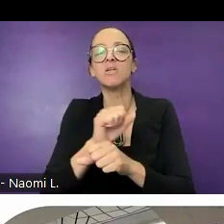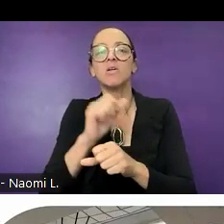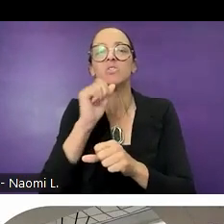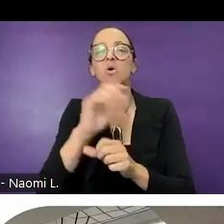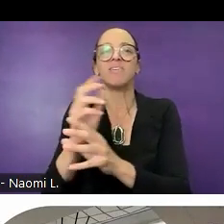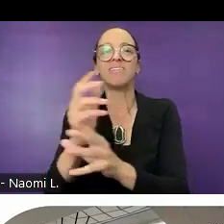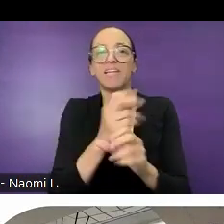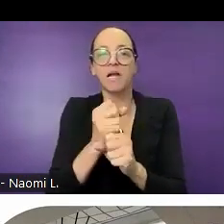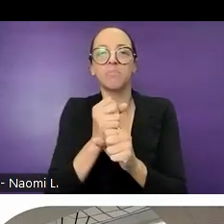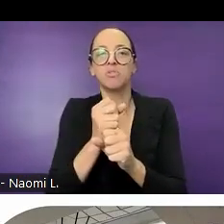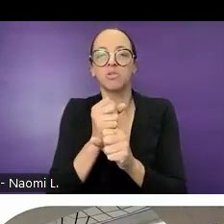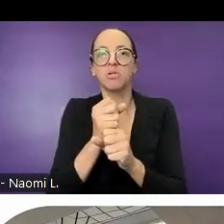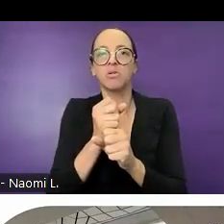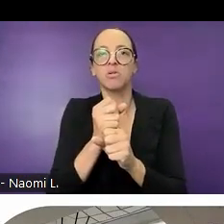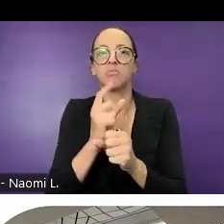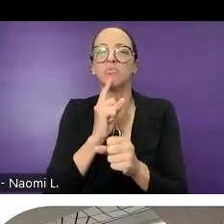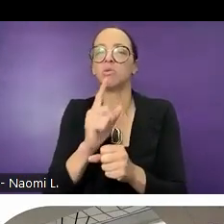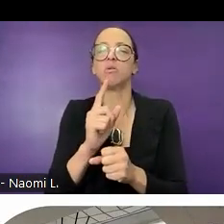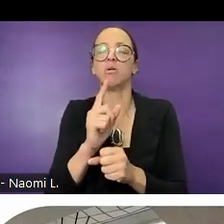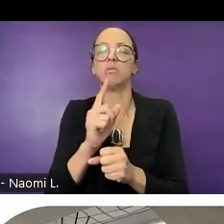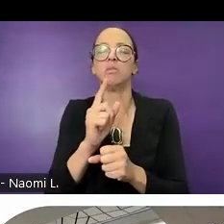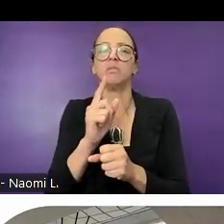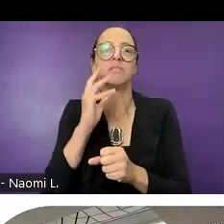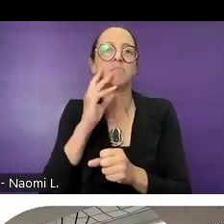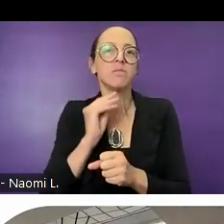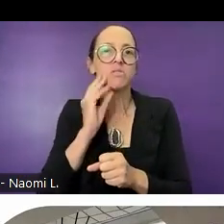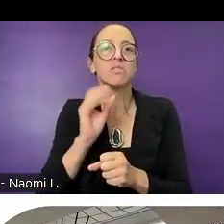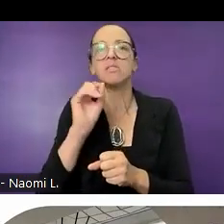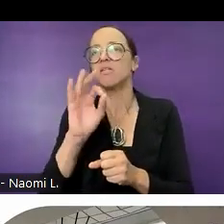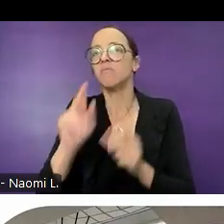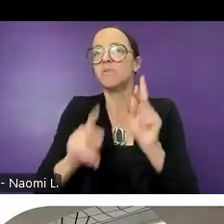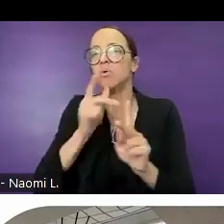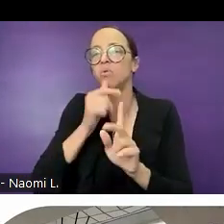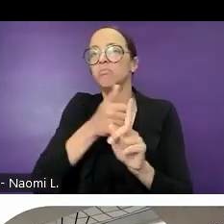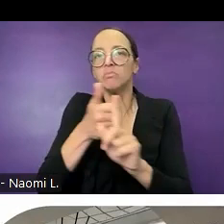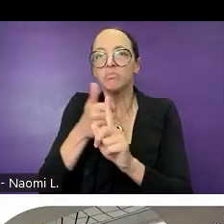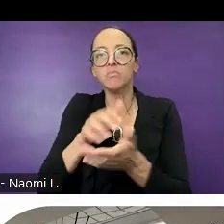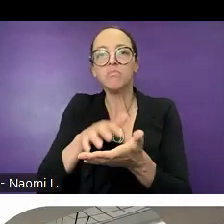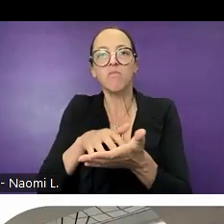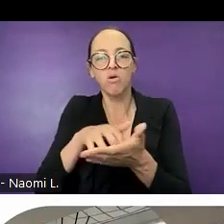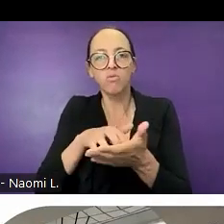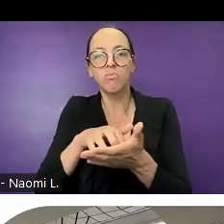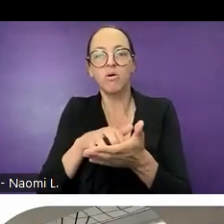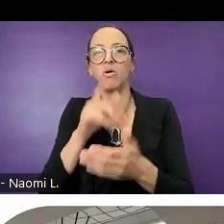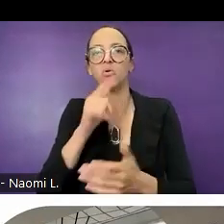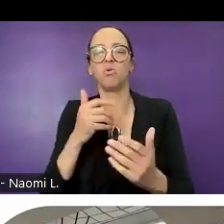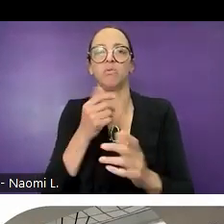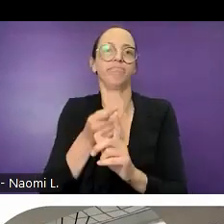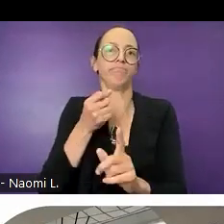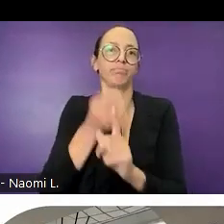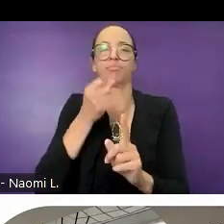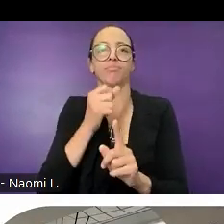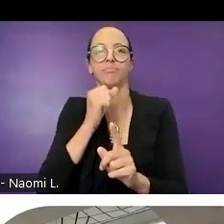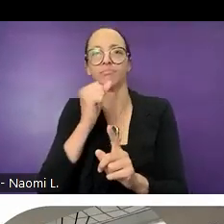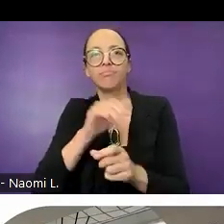for these individuals who experience them. Here we're talking about, trips to the emergency department, accessing